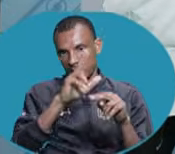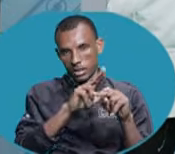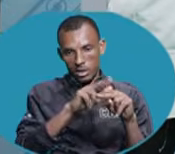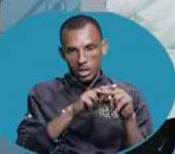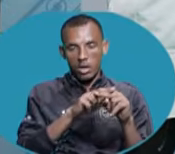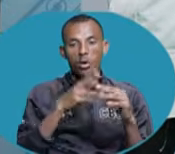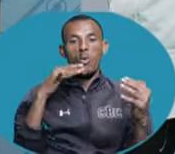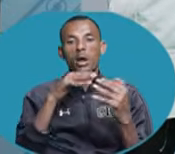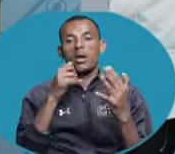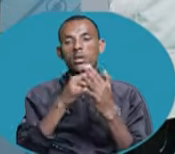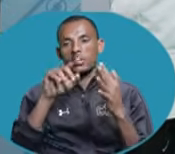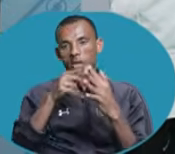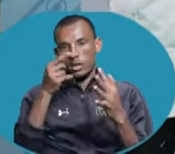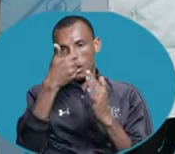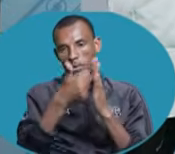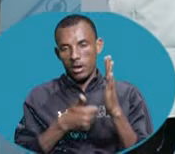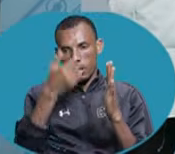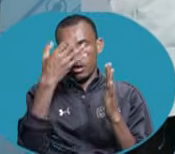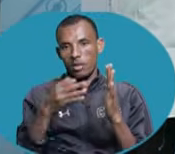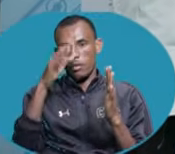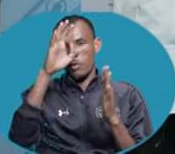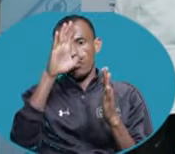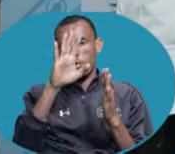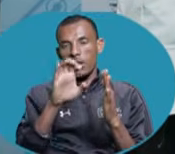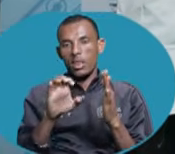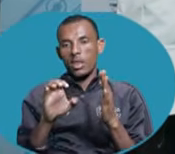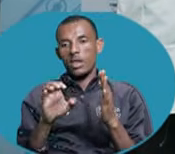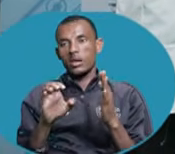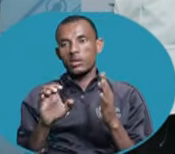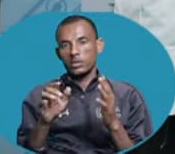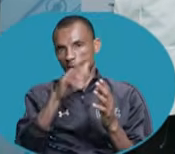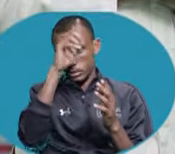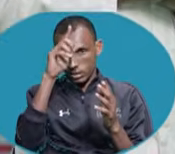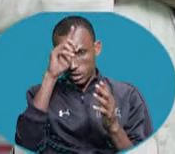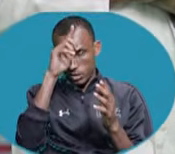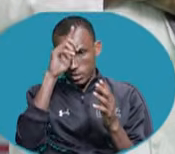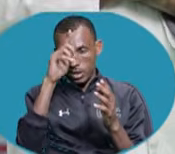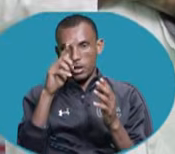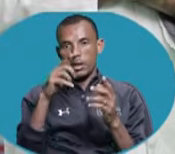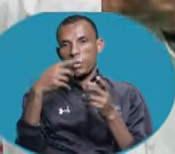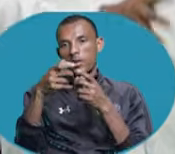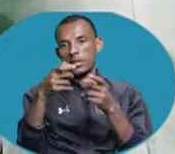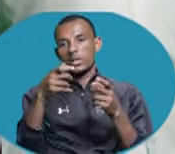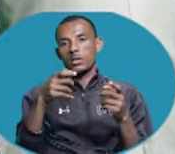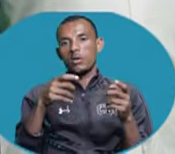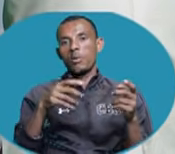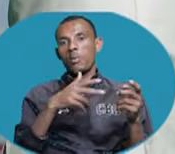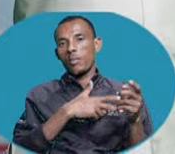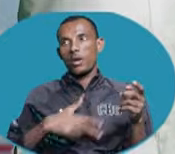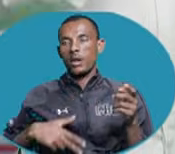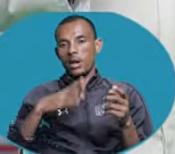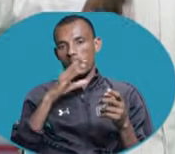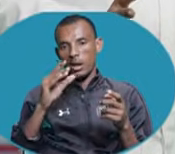It started on April 1914 when Germany invasion of Denmark and it was implemented.